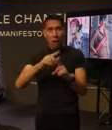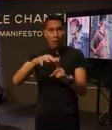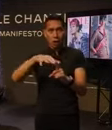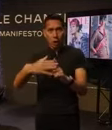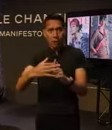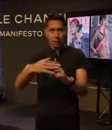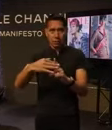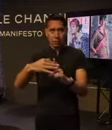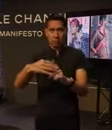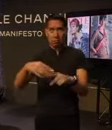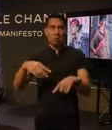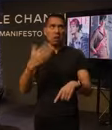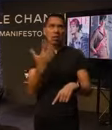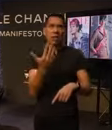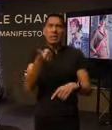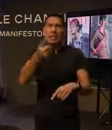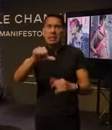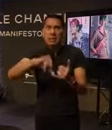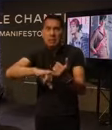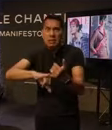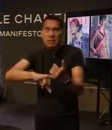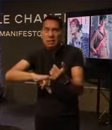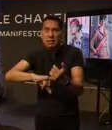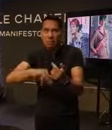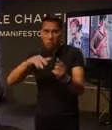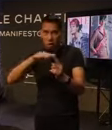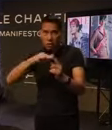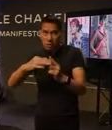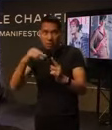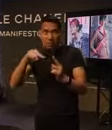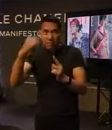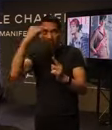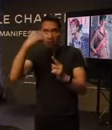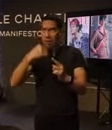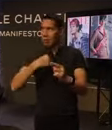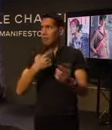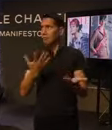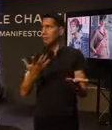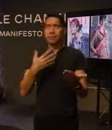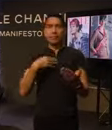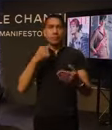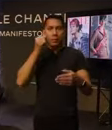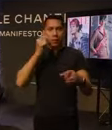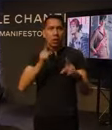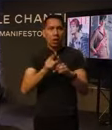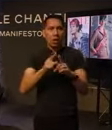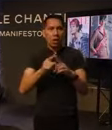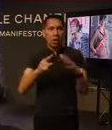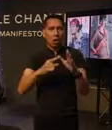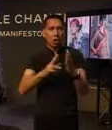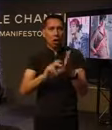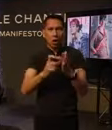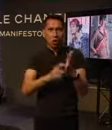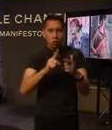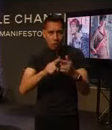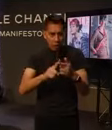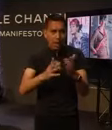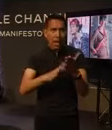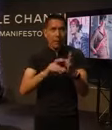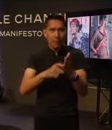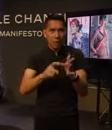time, you know, the 1960s, when we think about the works of, you know, André Courrèges, Mary